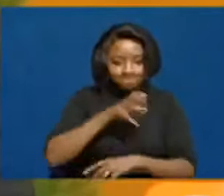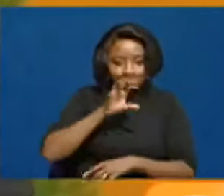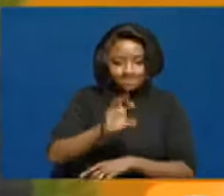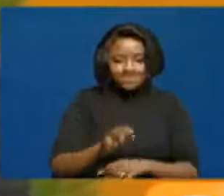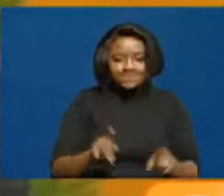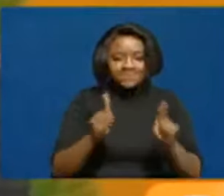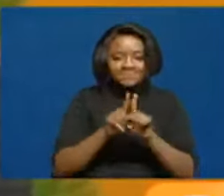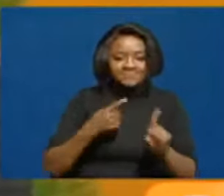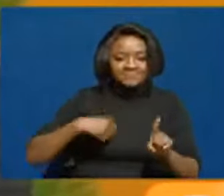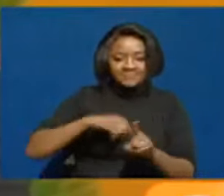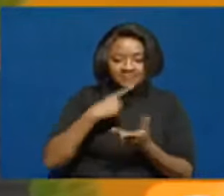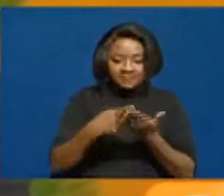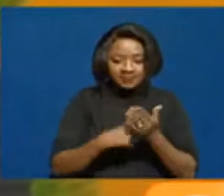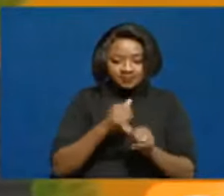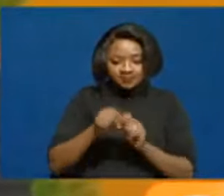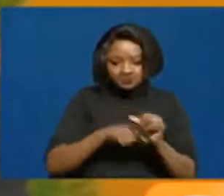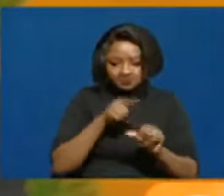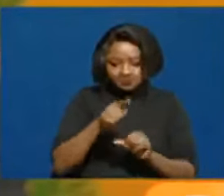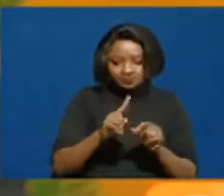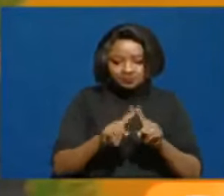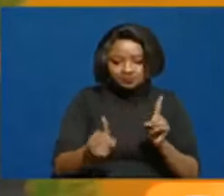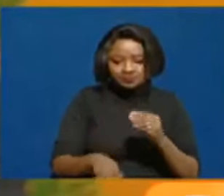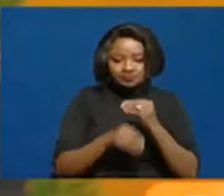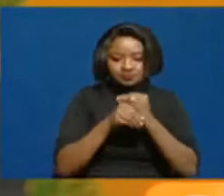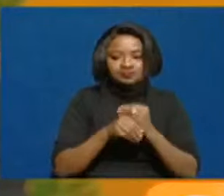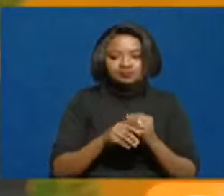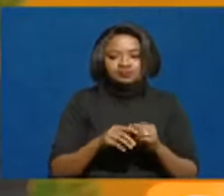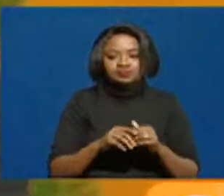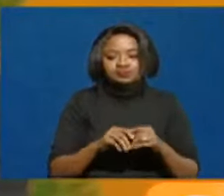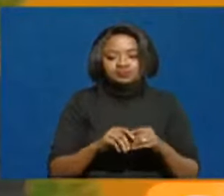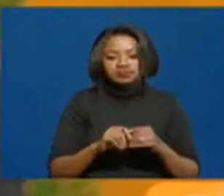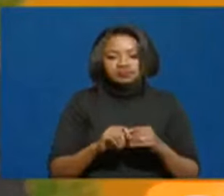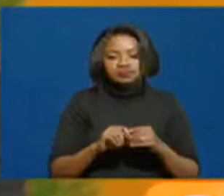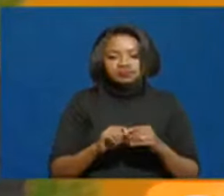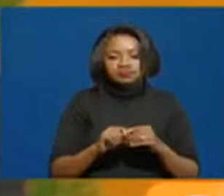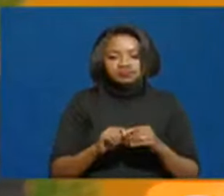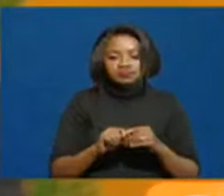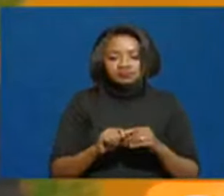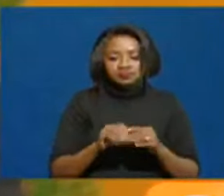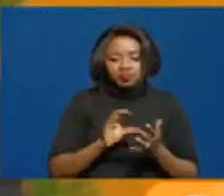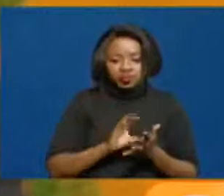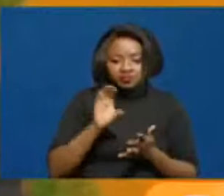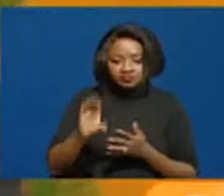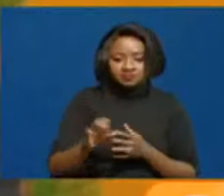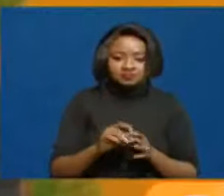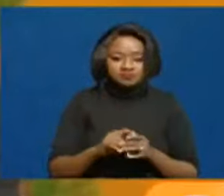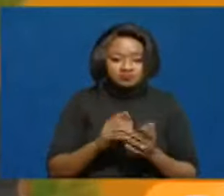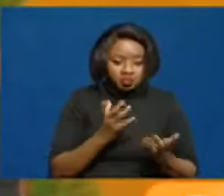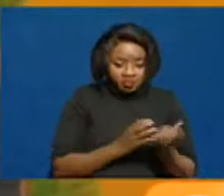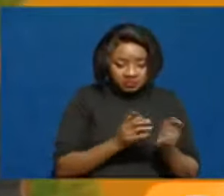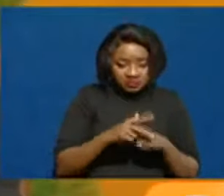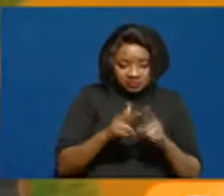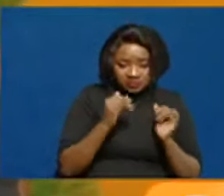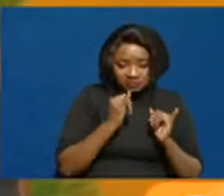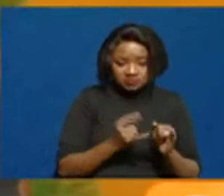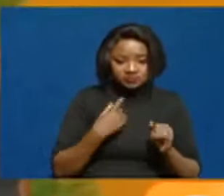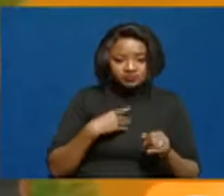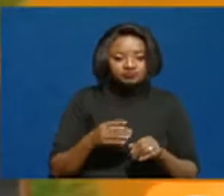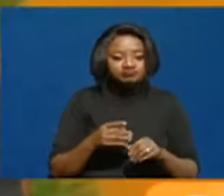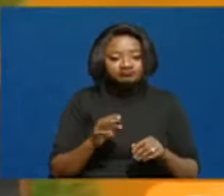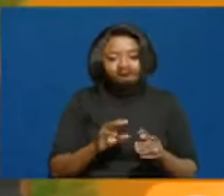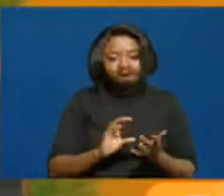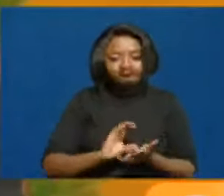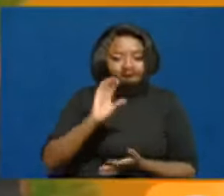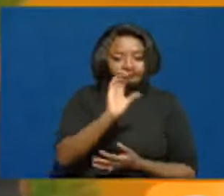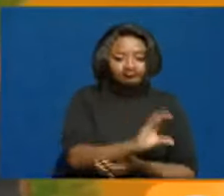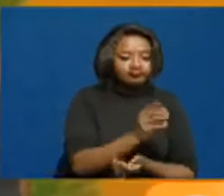can't talk about this conversation without putting some money into their businesses. And so for the early stage businesses, we give them a proof of concept grant